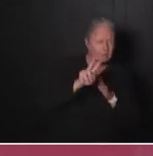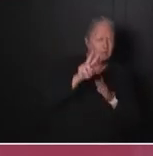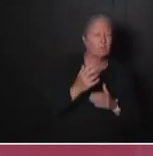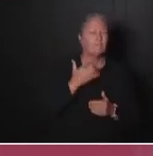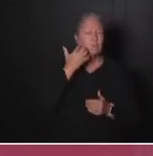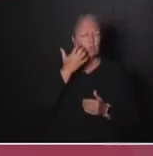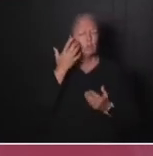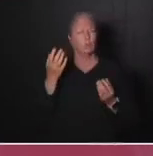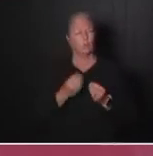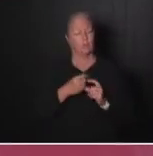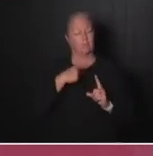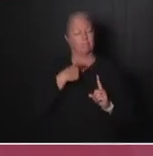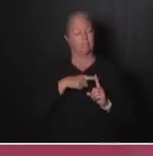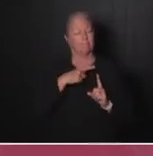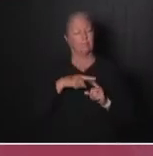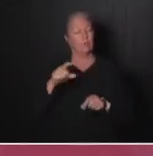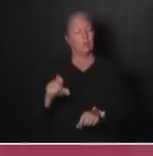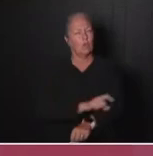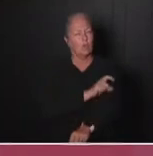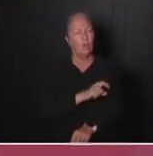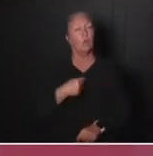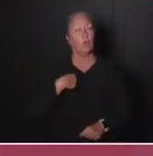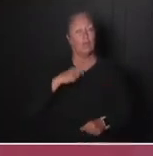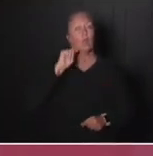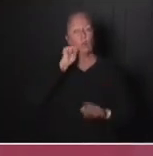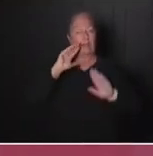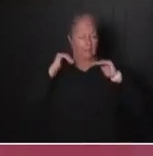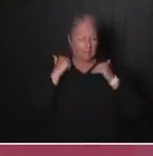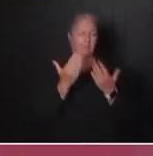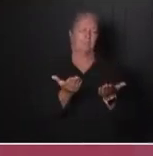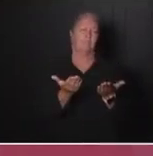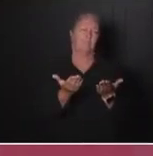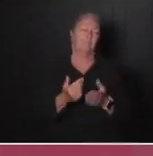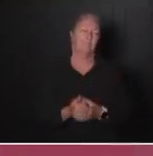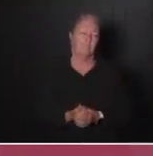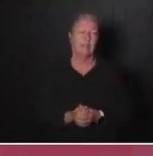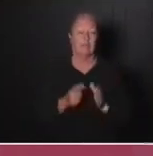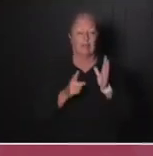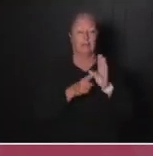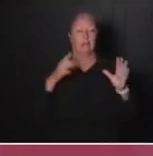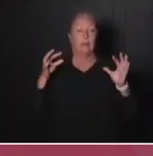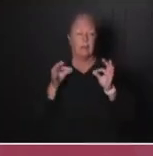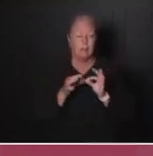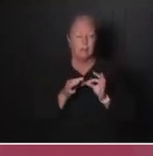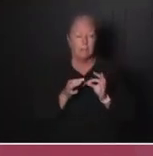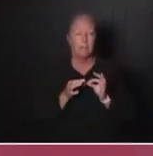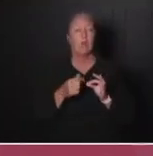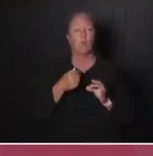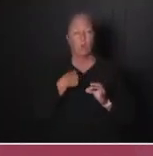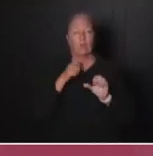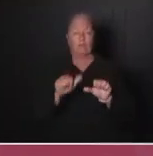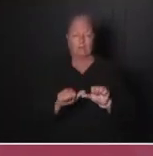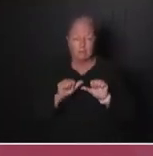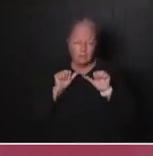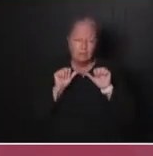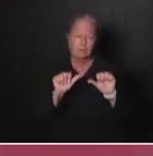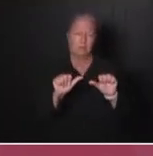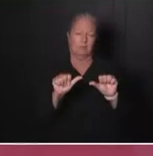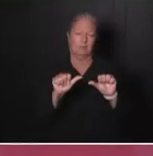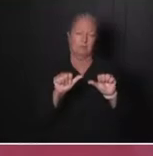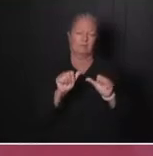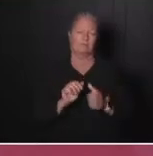confidence. And that is what we will deliver. Labor is on your